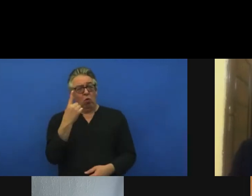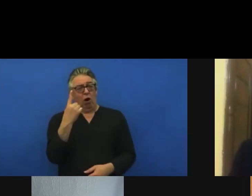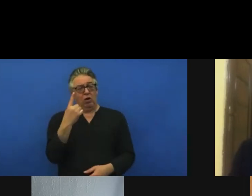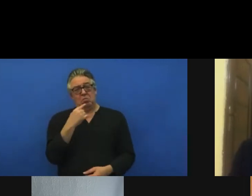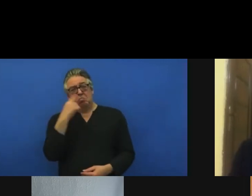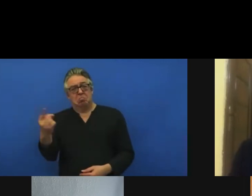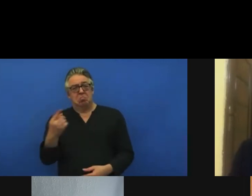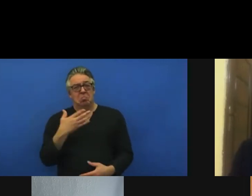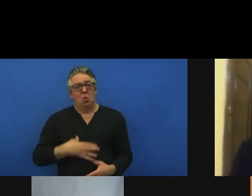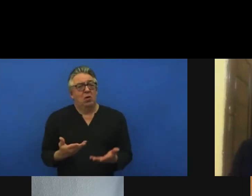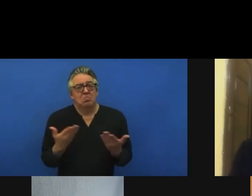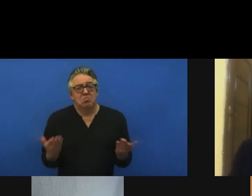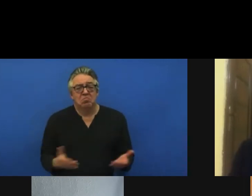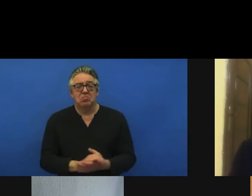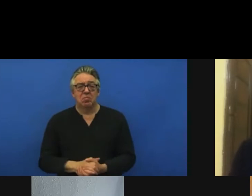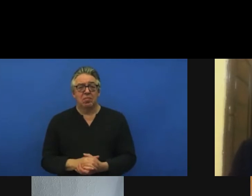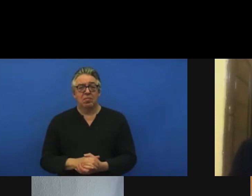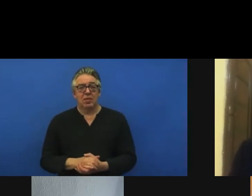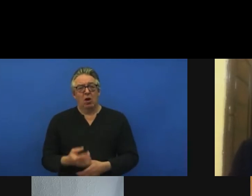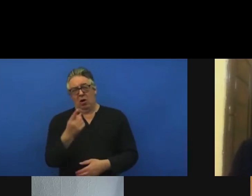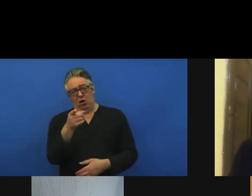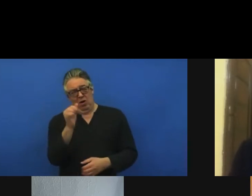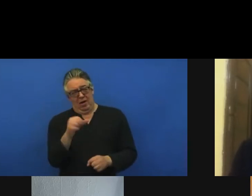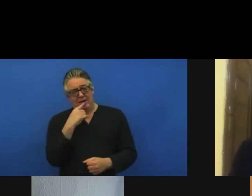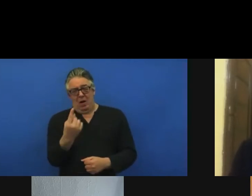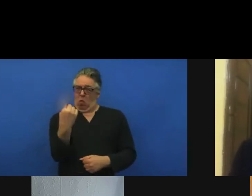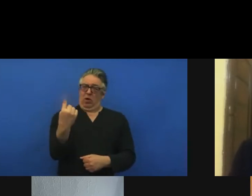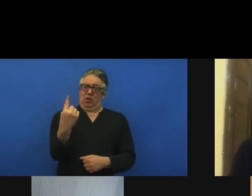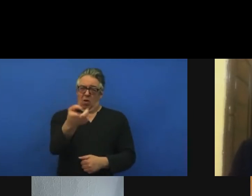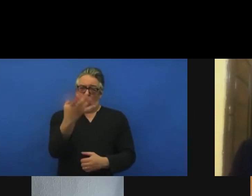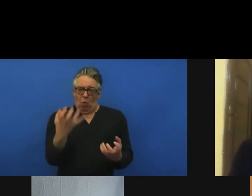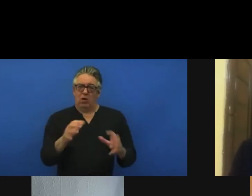Something that you would like the whole world to hear.